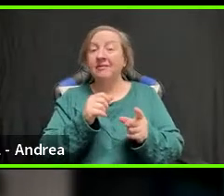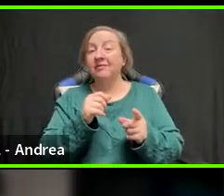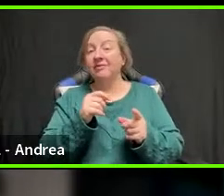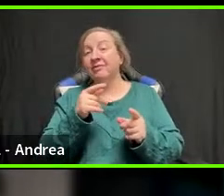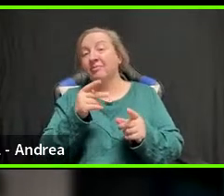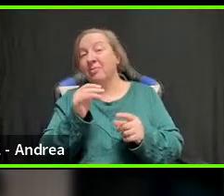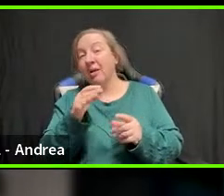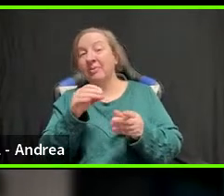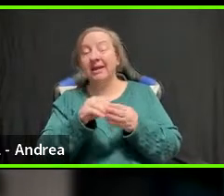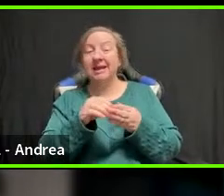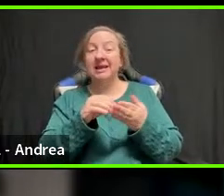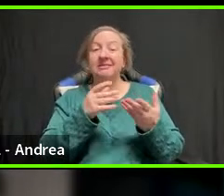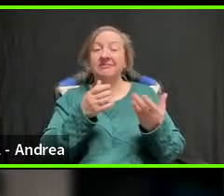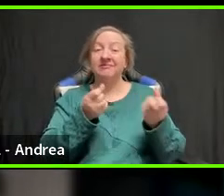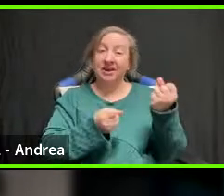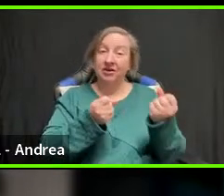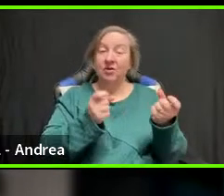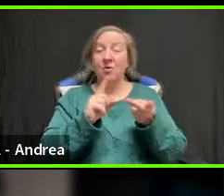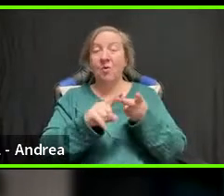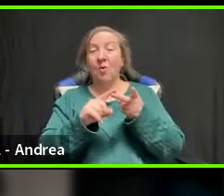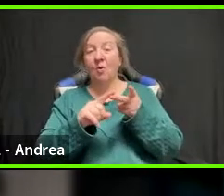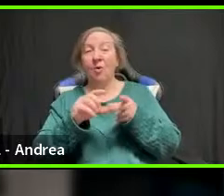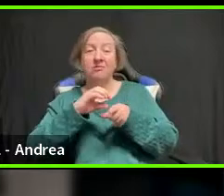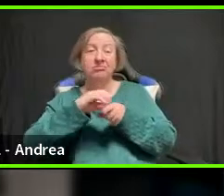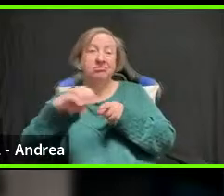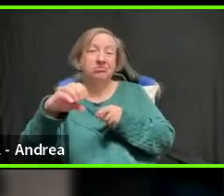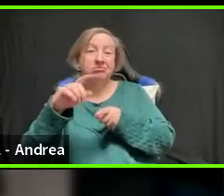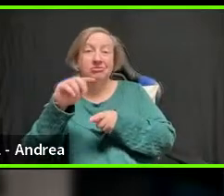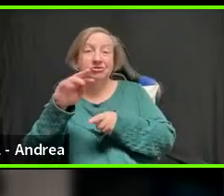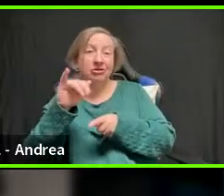vehicles or in transit if the lifts happen during the day.